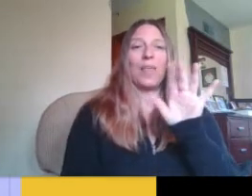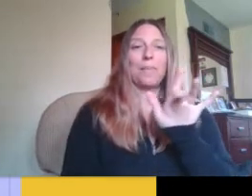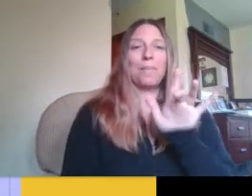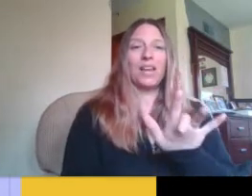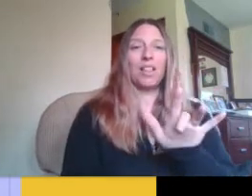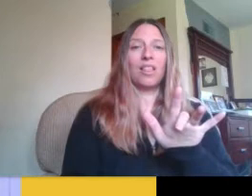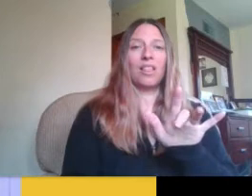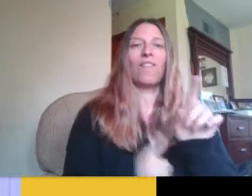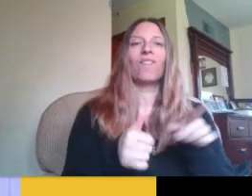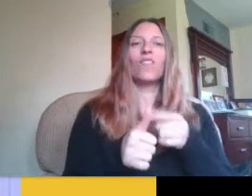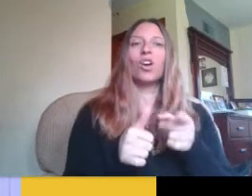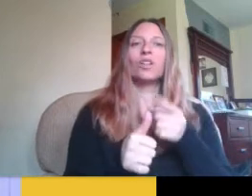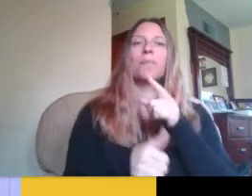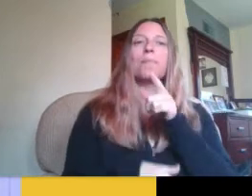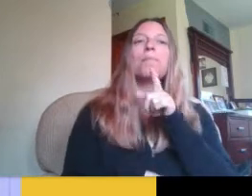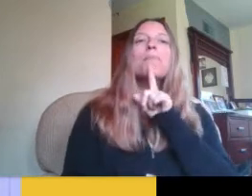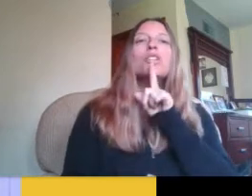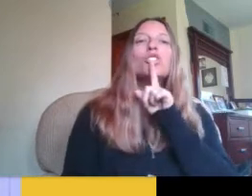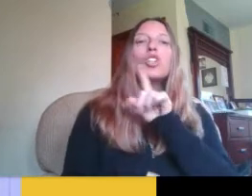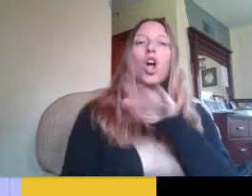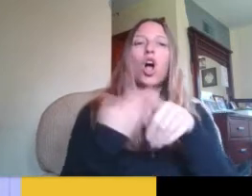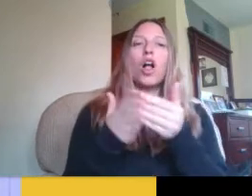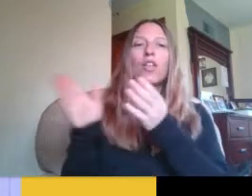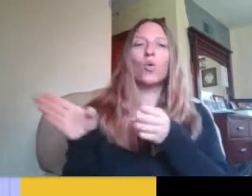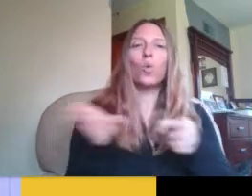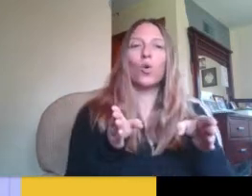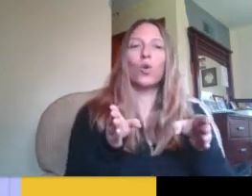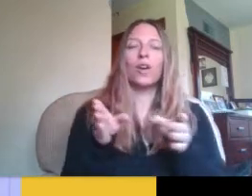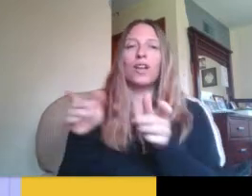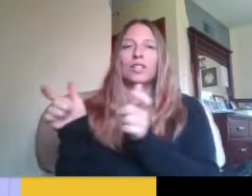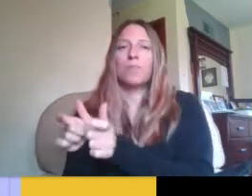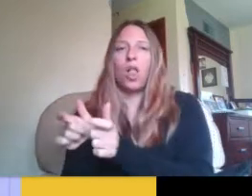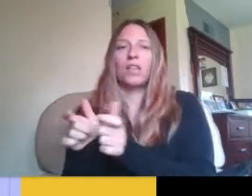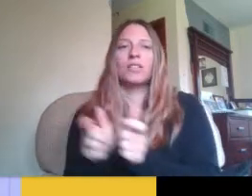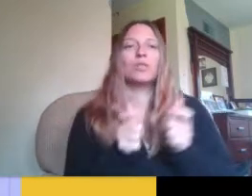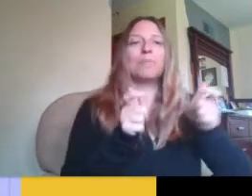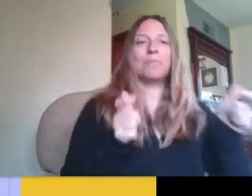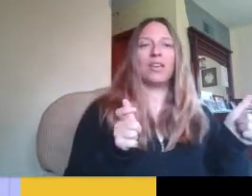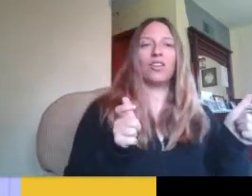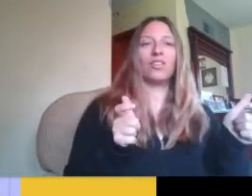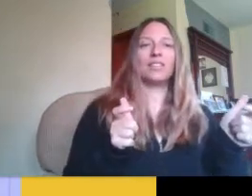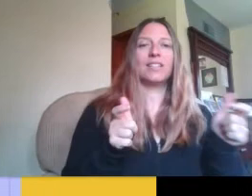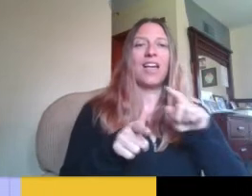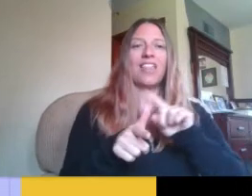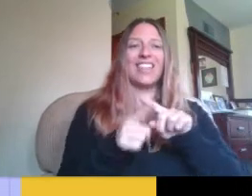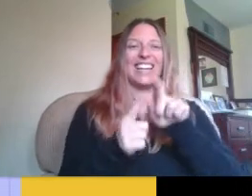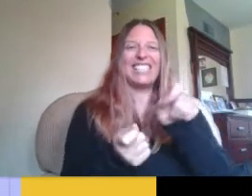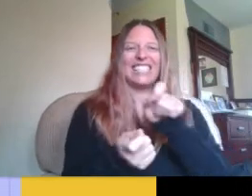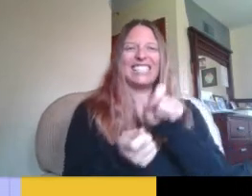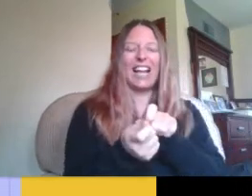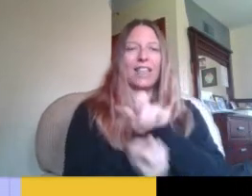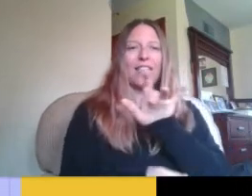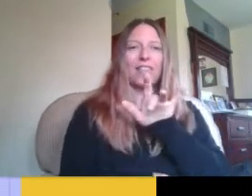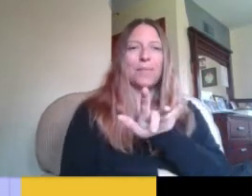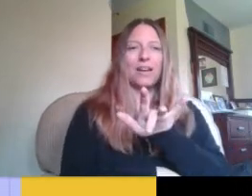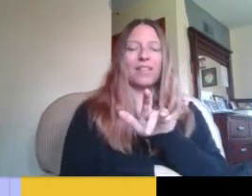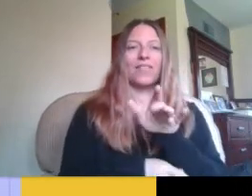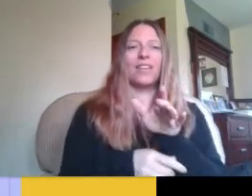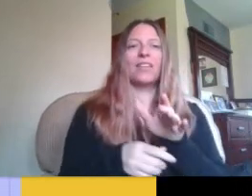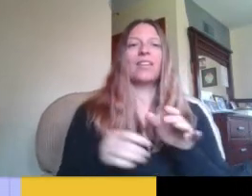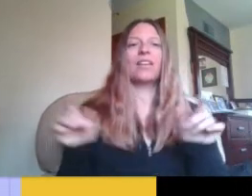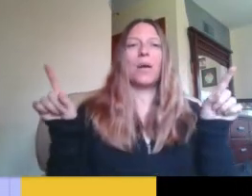numbers, first you need to make sure that all the numbers are in order, and then you can identify the member that's exactly in the middle by making sure there's an equal number